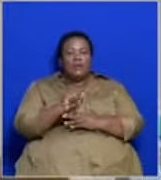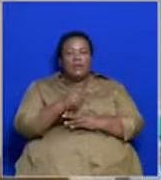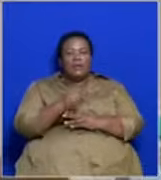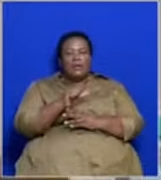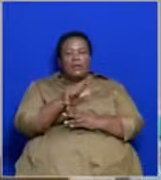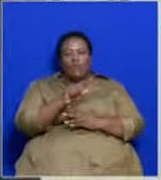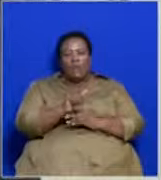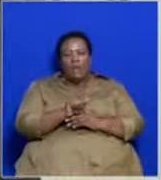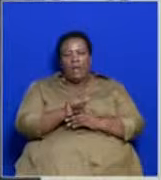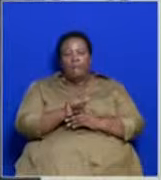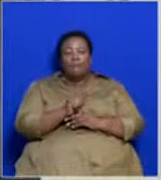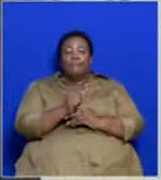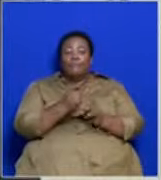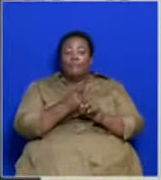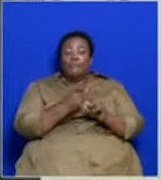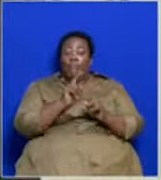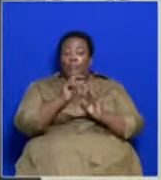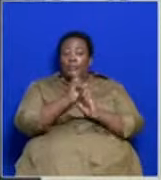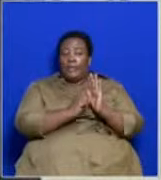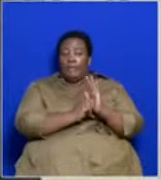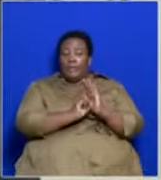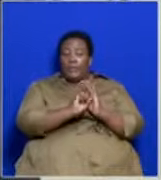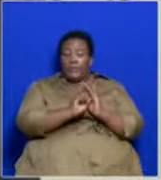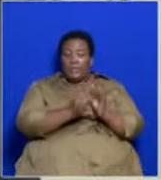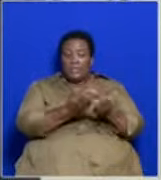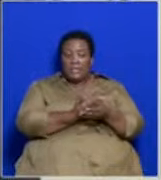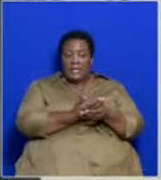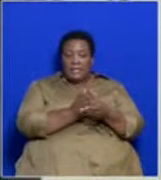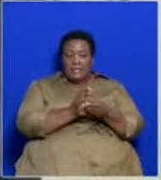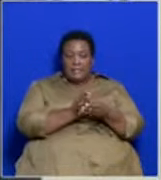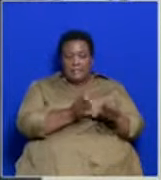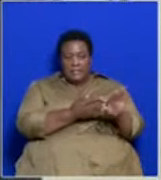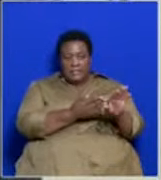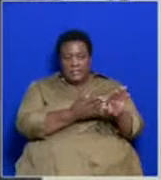the next case. This case you